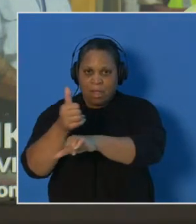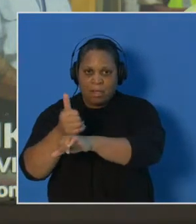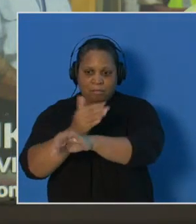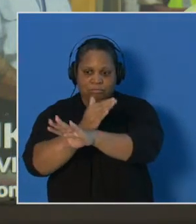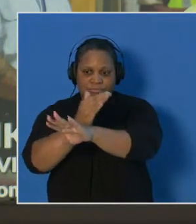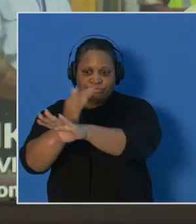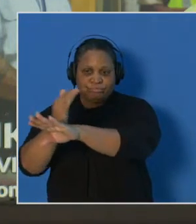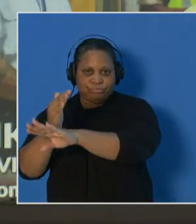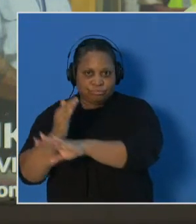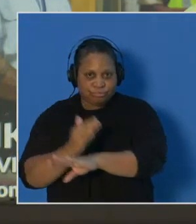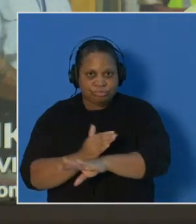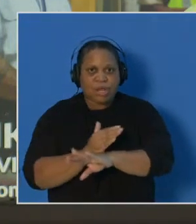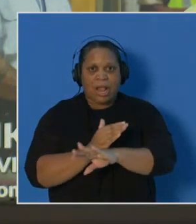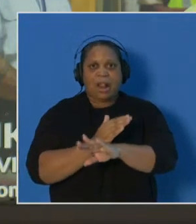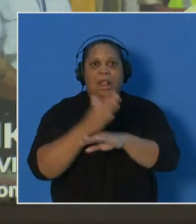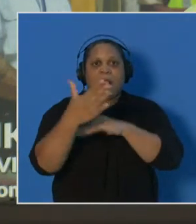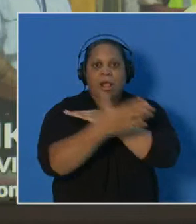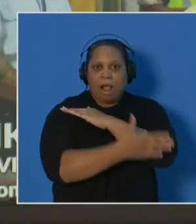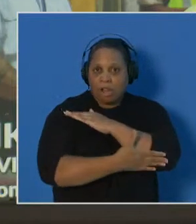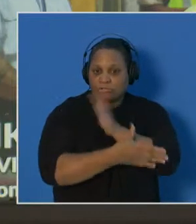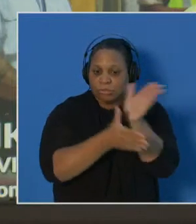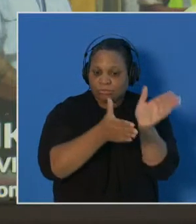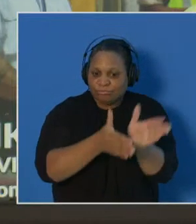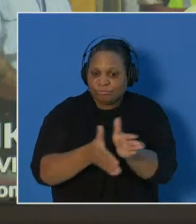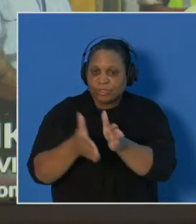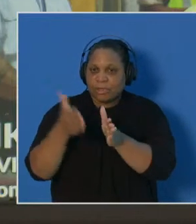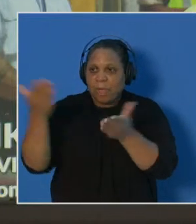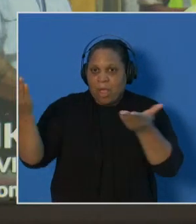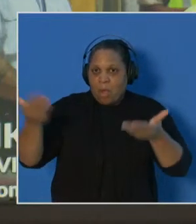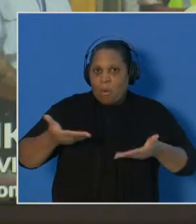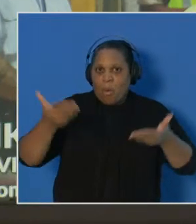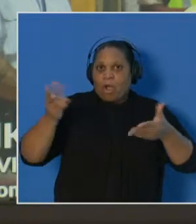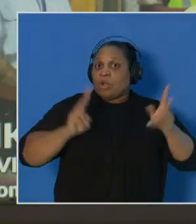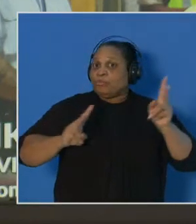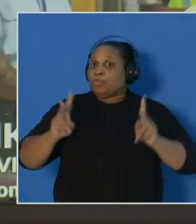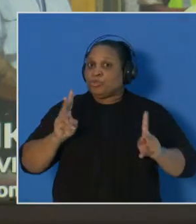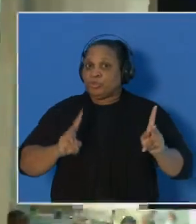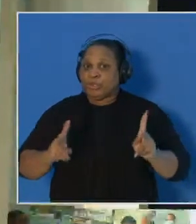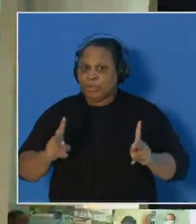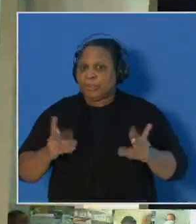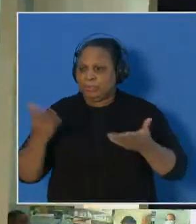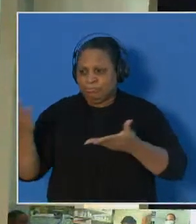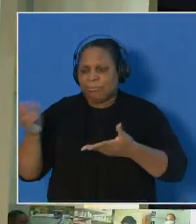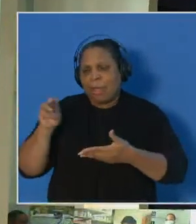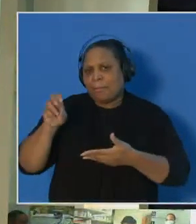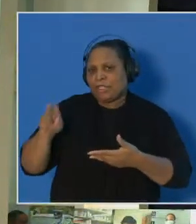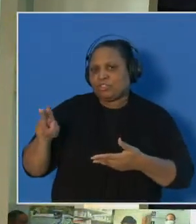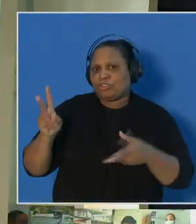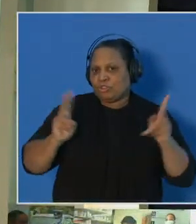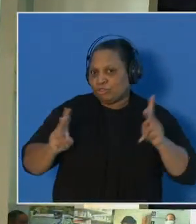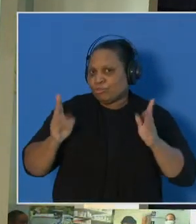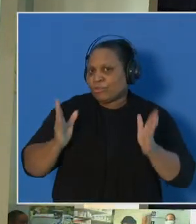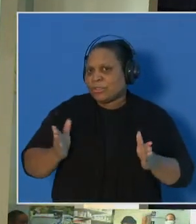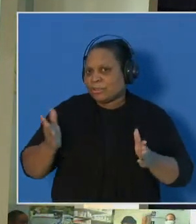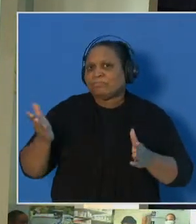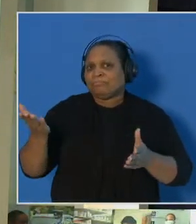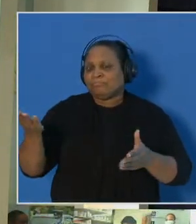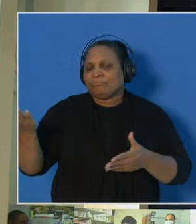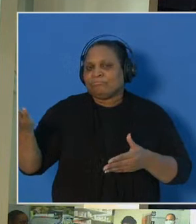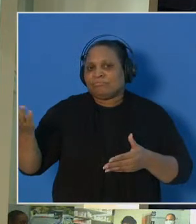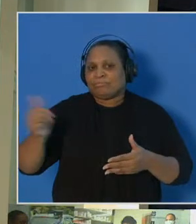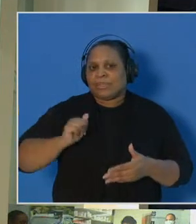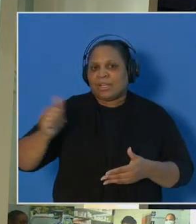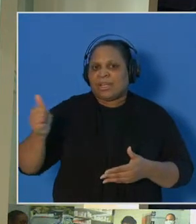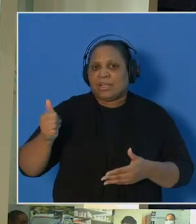protect our country as we prepare to welcome tourists. Minister of Tourism and Transport. Thank you, Premier. Well, you took away